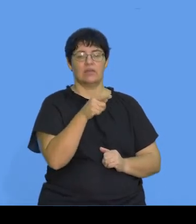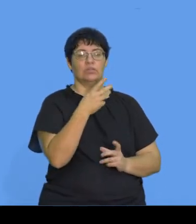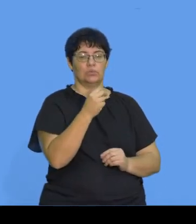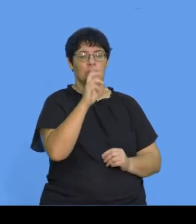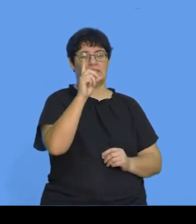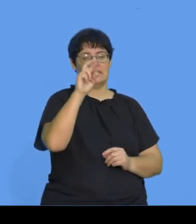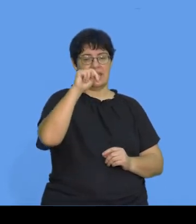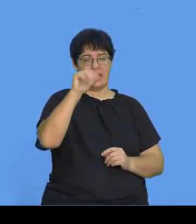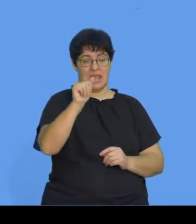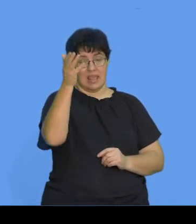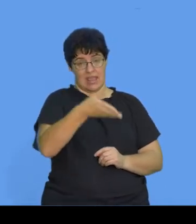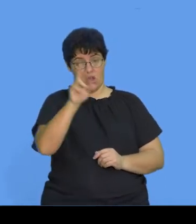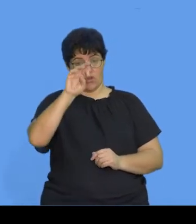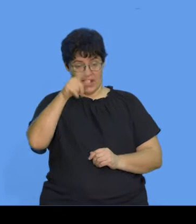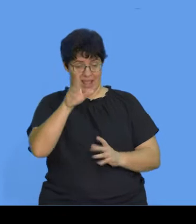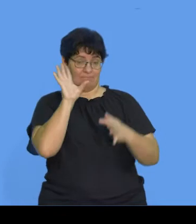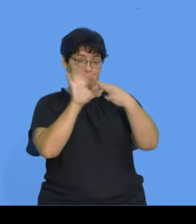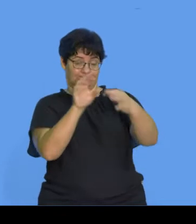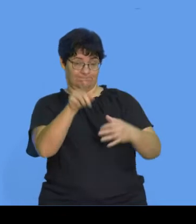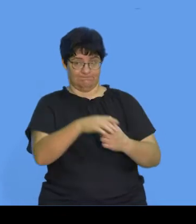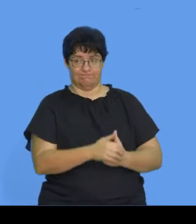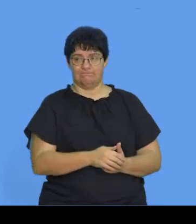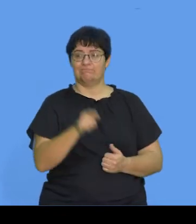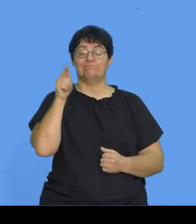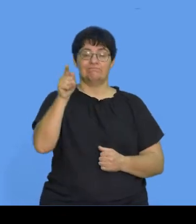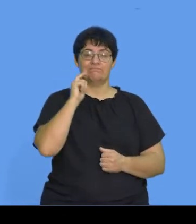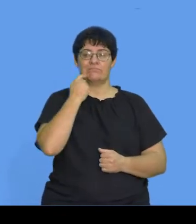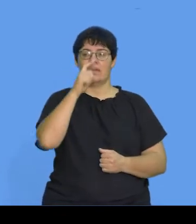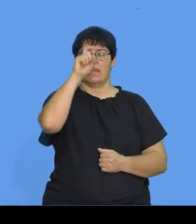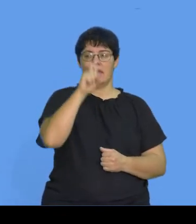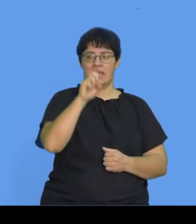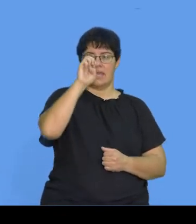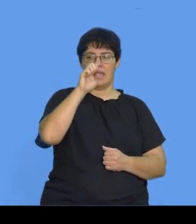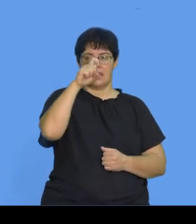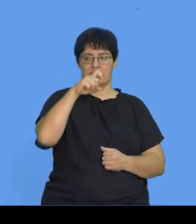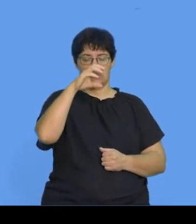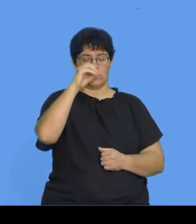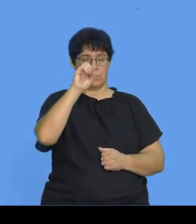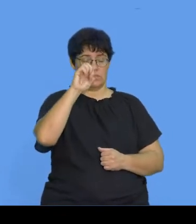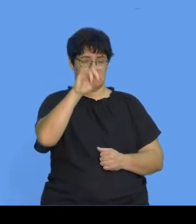one when we do DNA and RNA. Now this sugar,